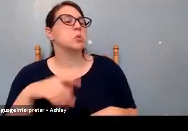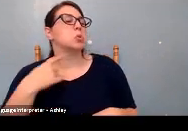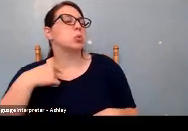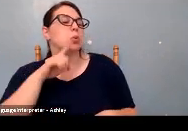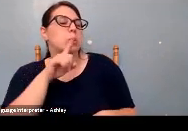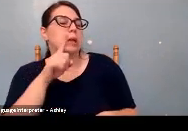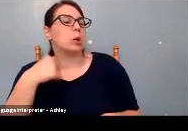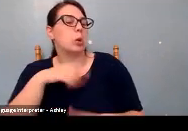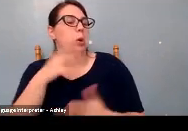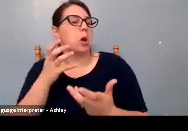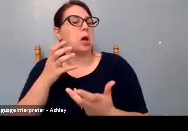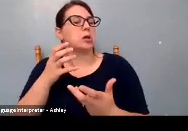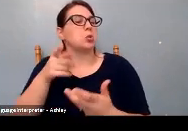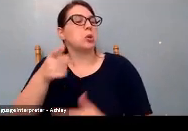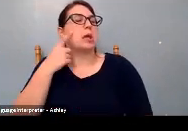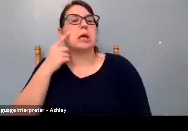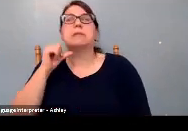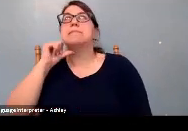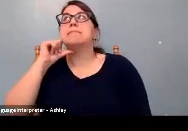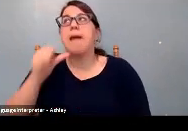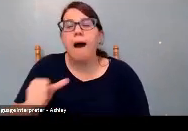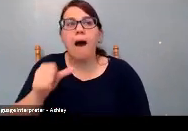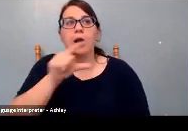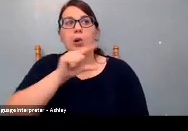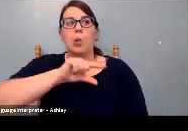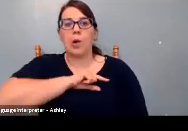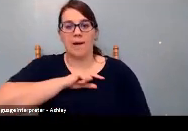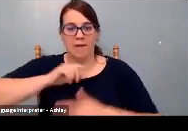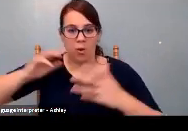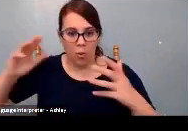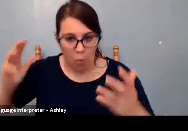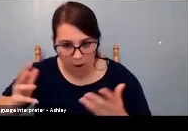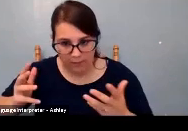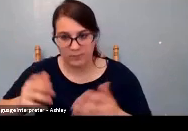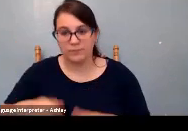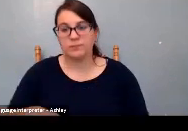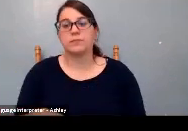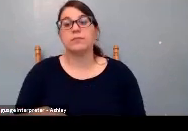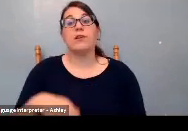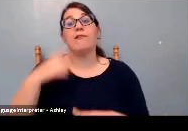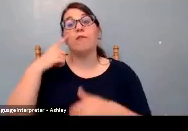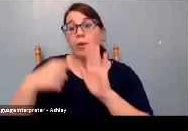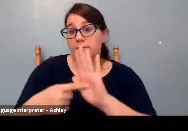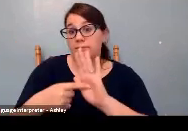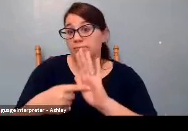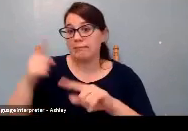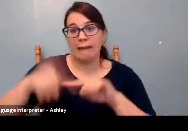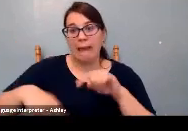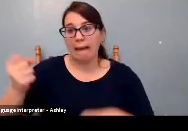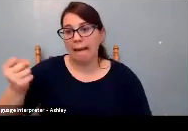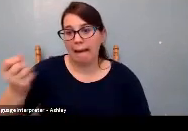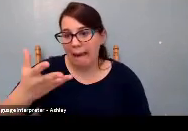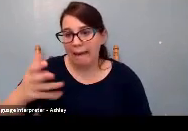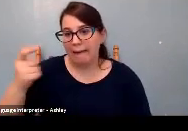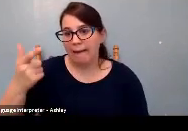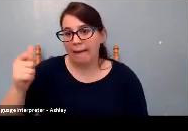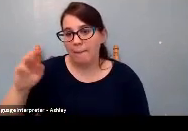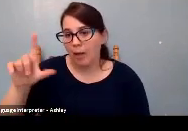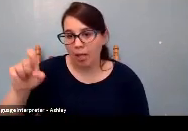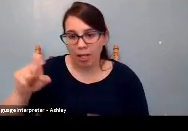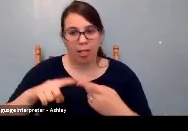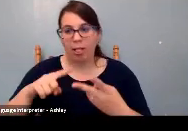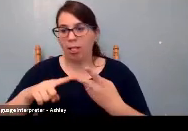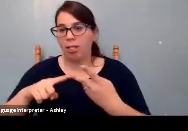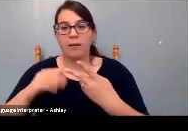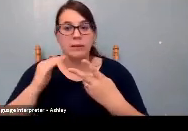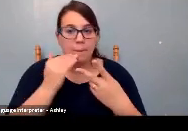qualify. For example, gifting the monies, gambling, tobacco and alcohol. I mean, those would